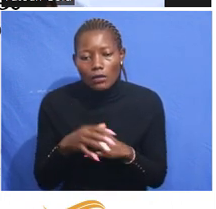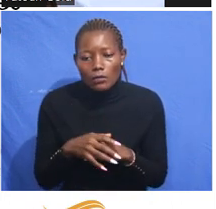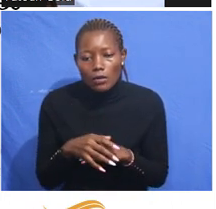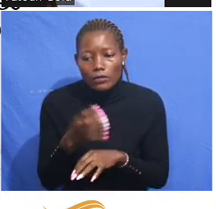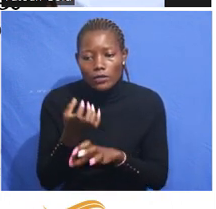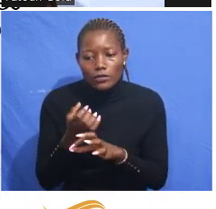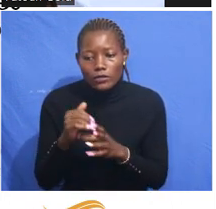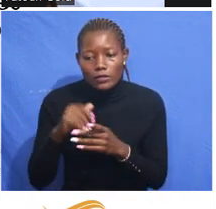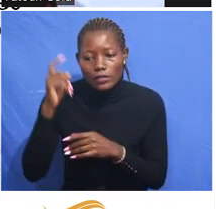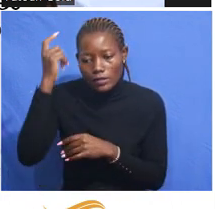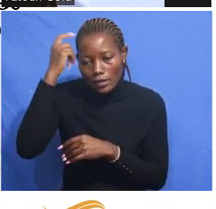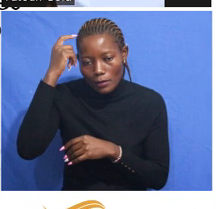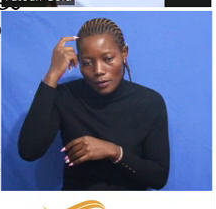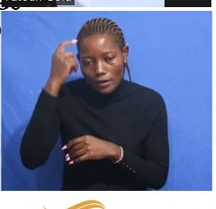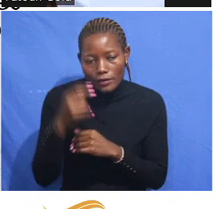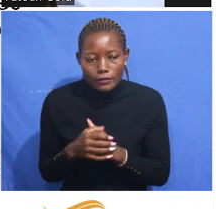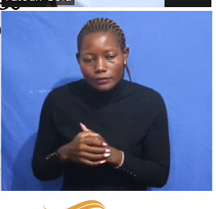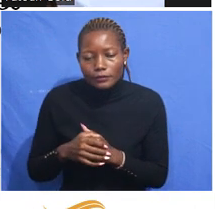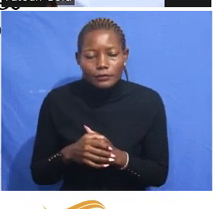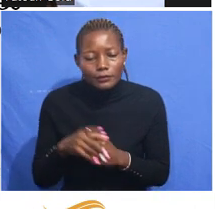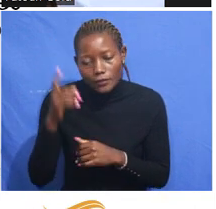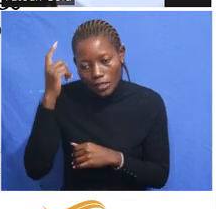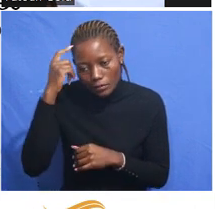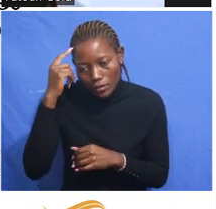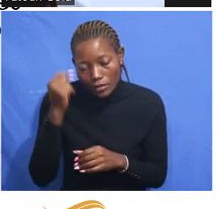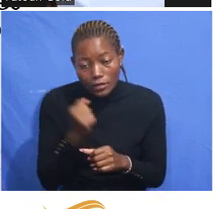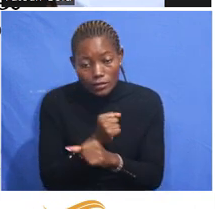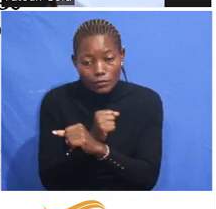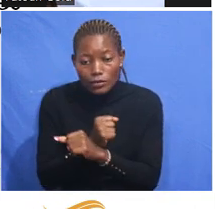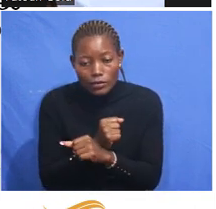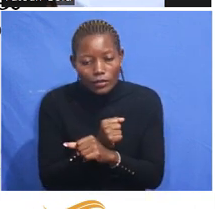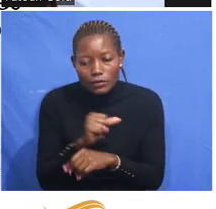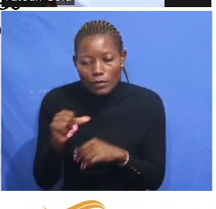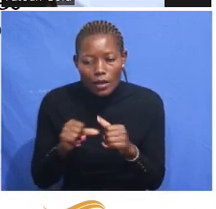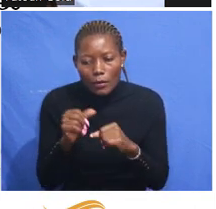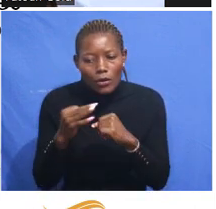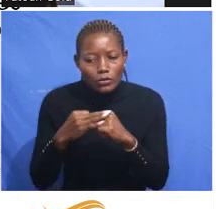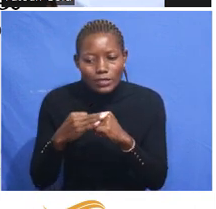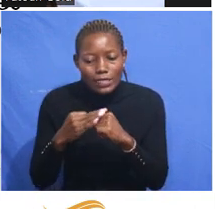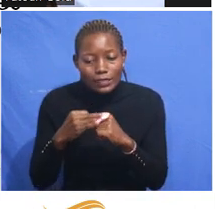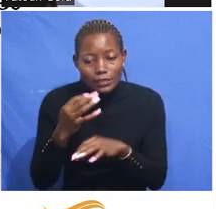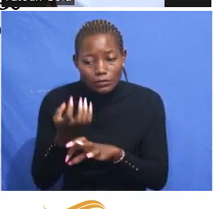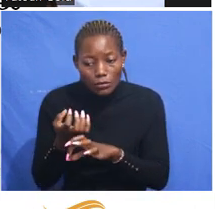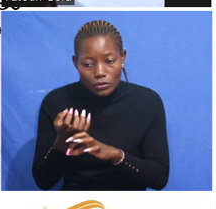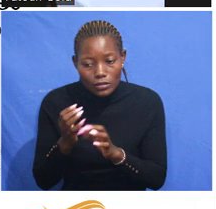brain. The brain is protected by about 8 cranial bones, and the joints they form do not allow